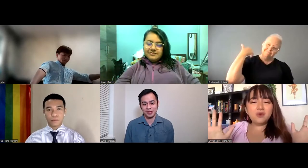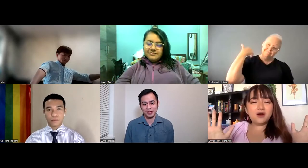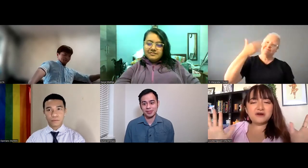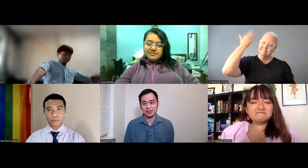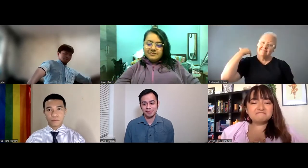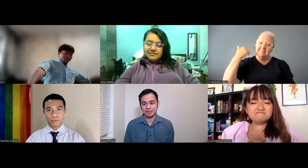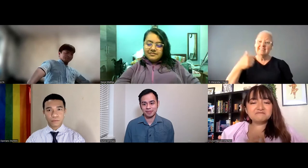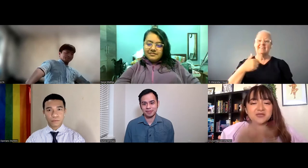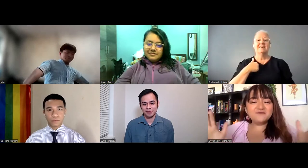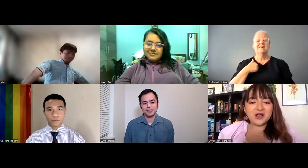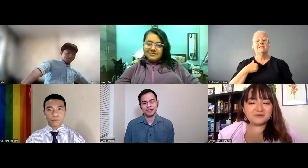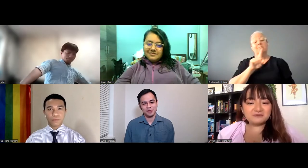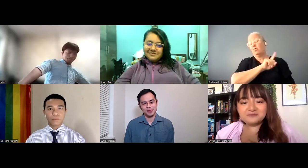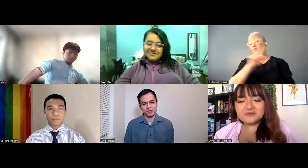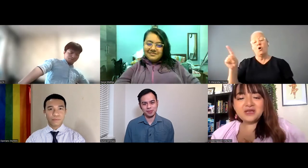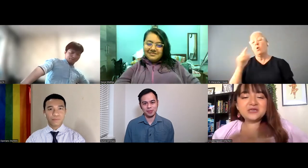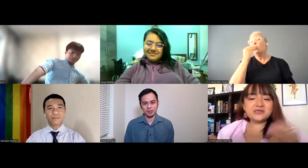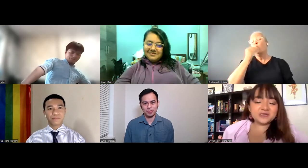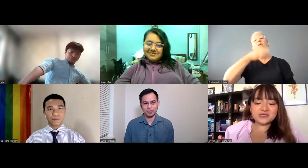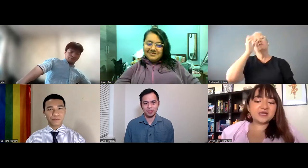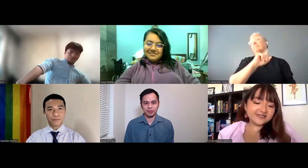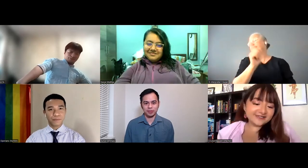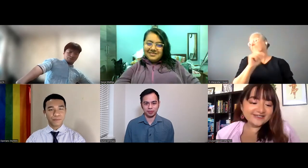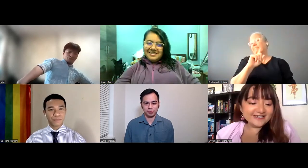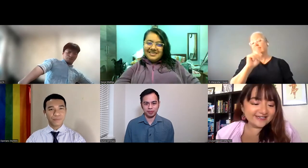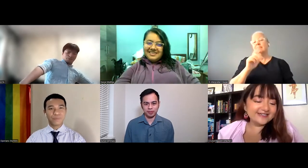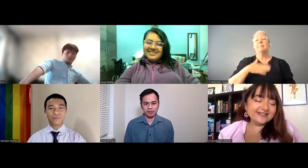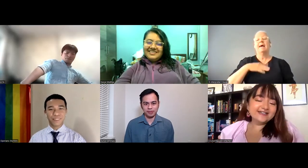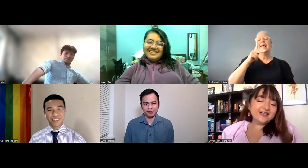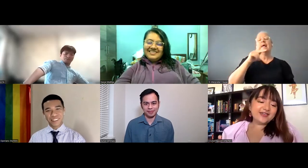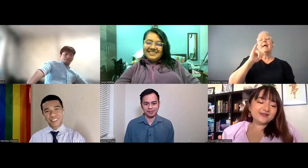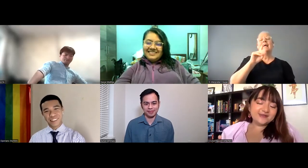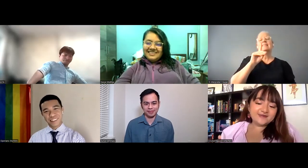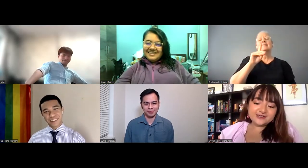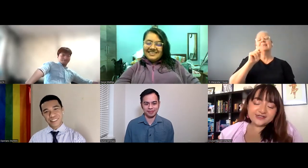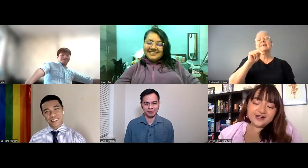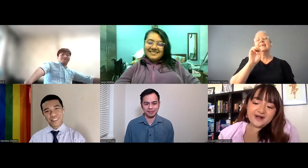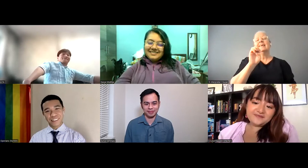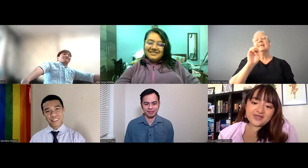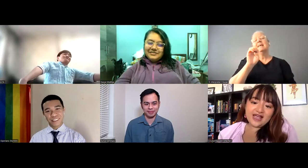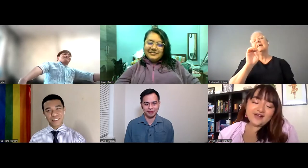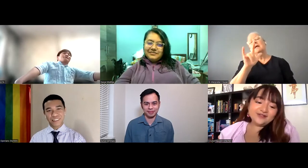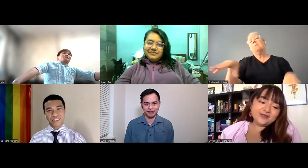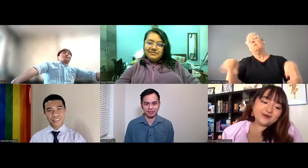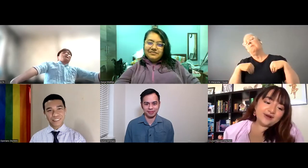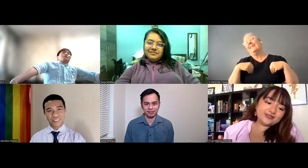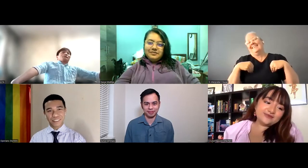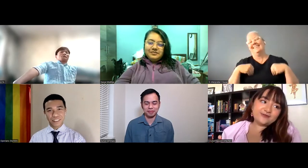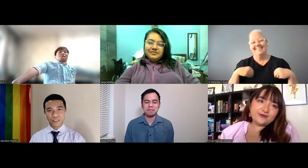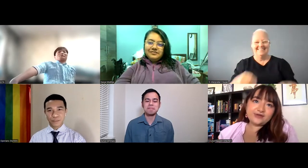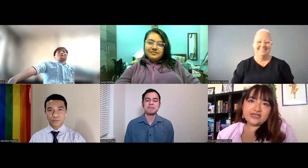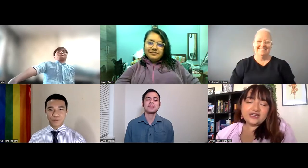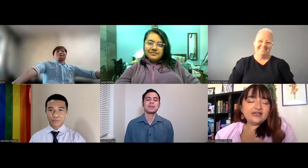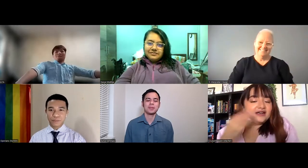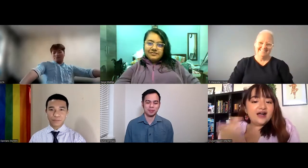no water, I'm fine. My kidneys can take it. Thank you so much. I have another question